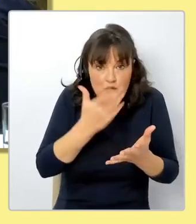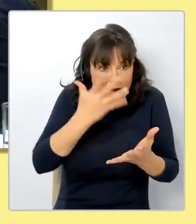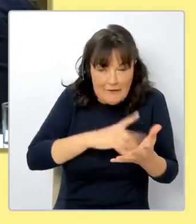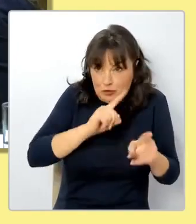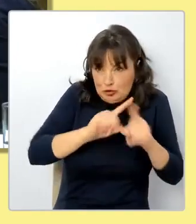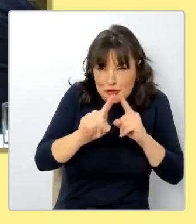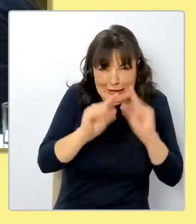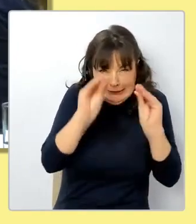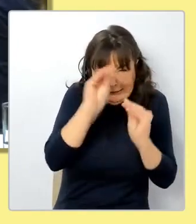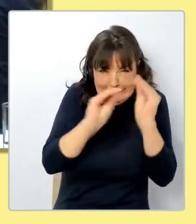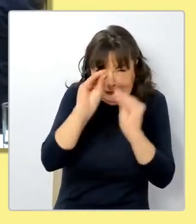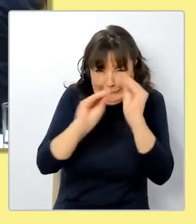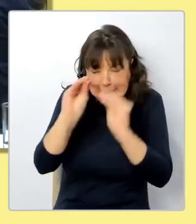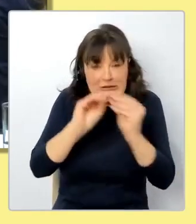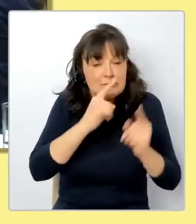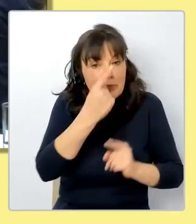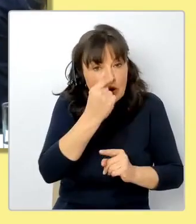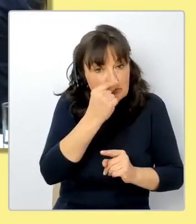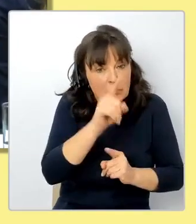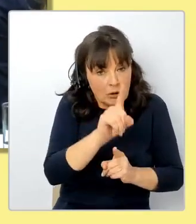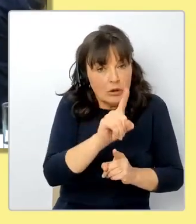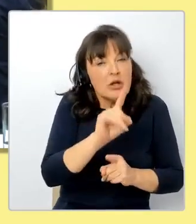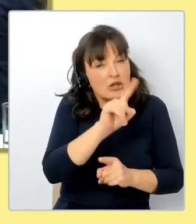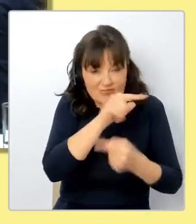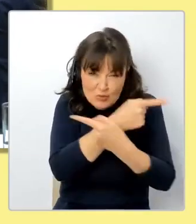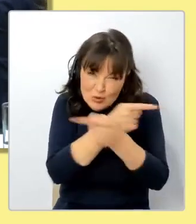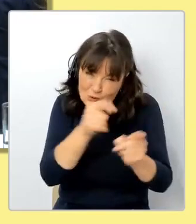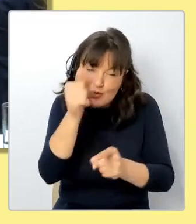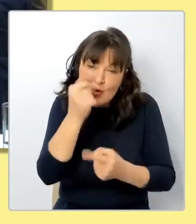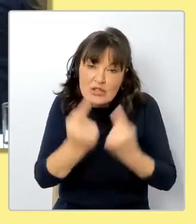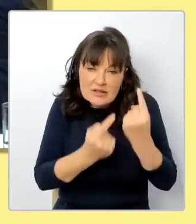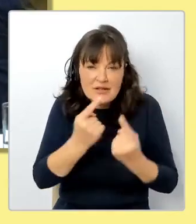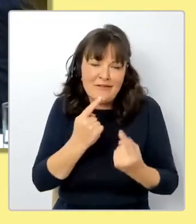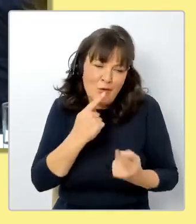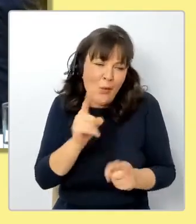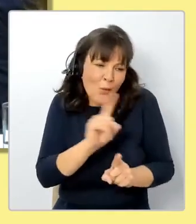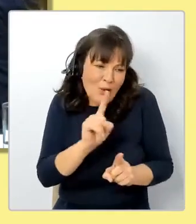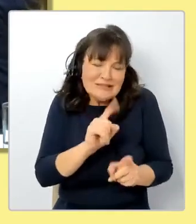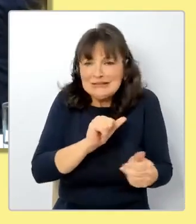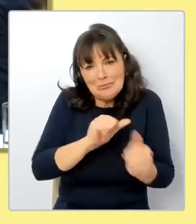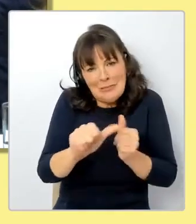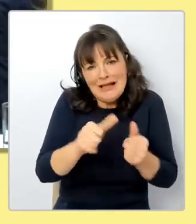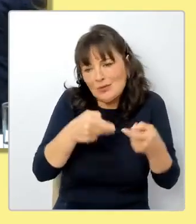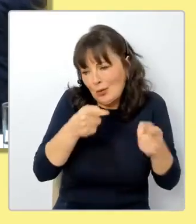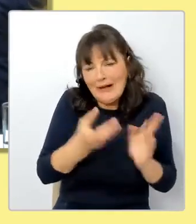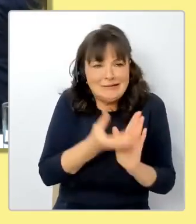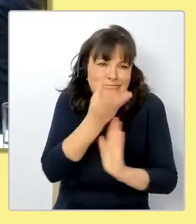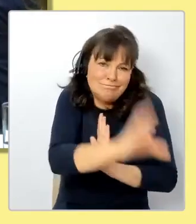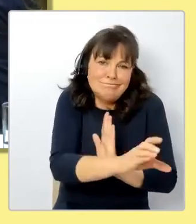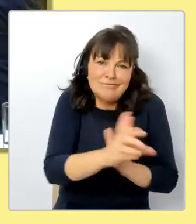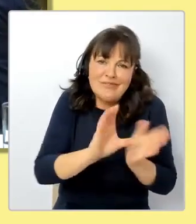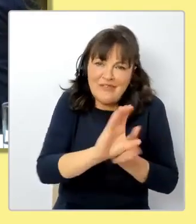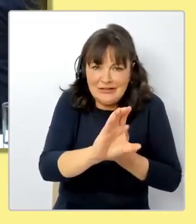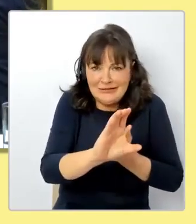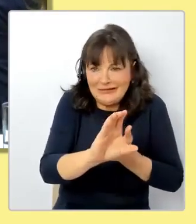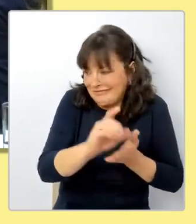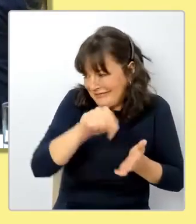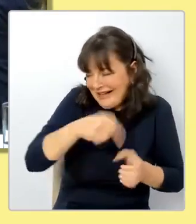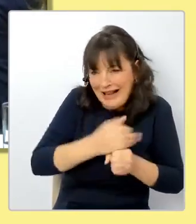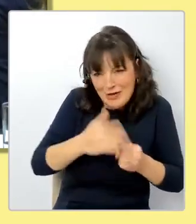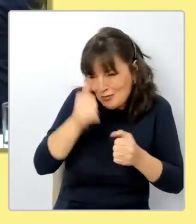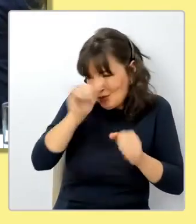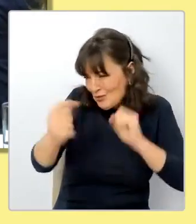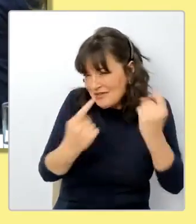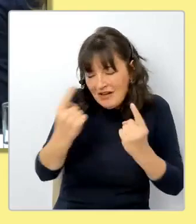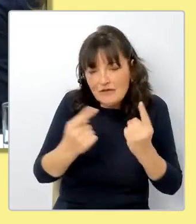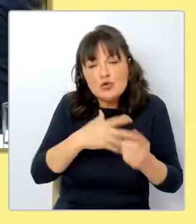far as possible. And you know how to spend the funding better than anyone else in Glasgow. So reduce